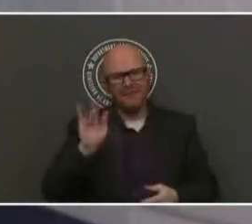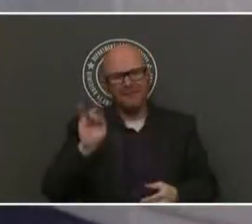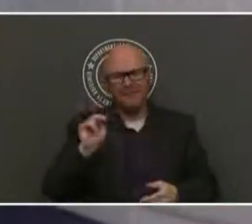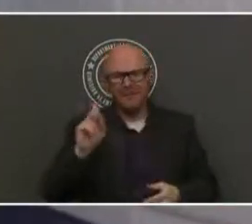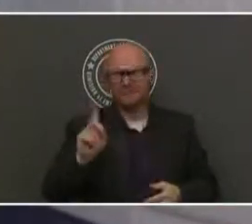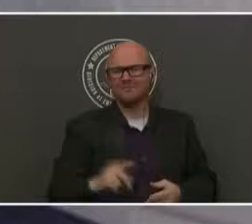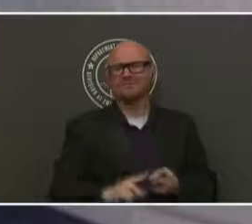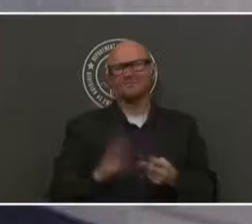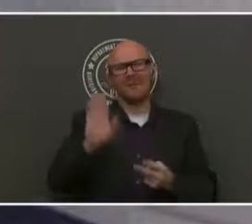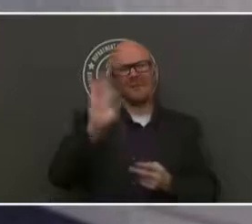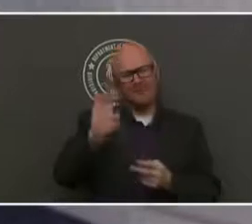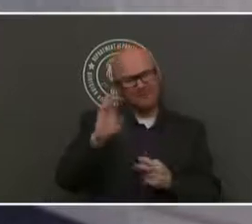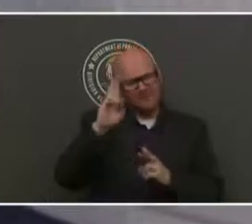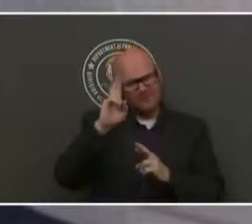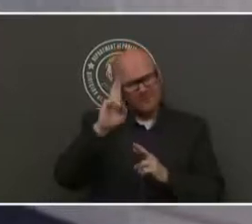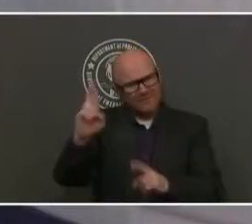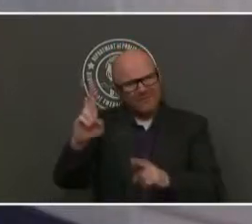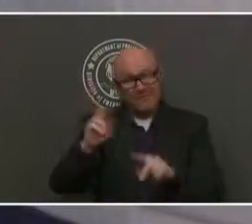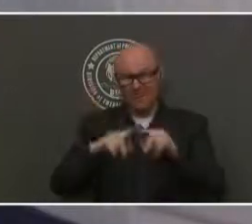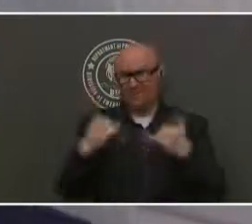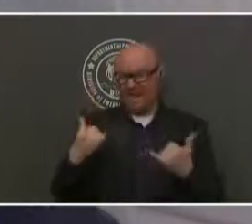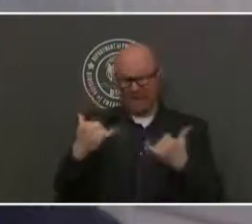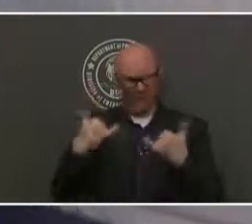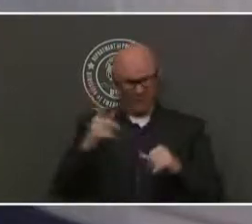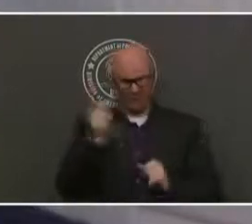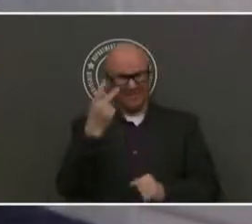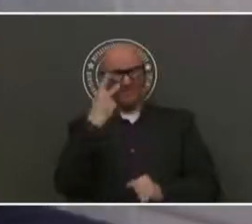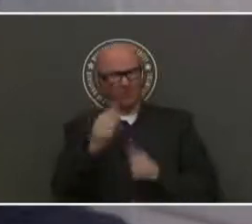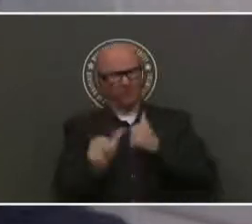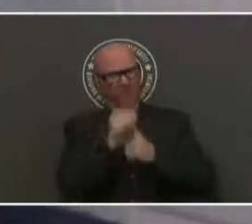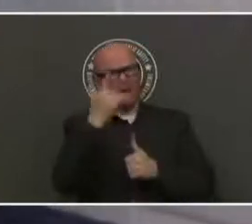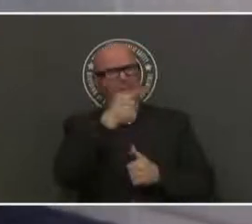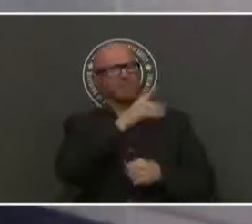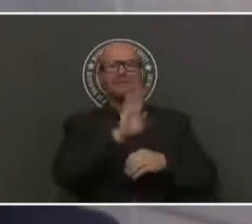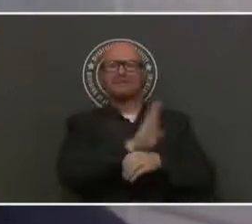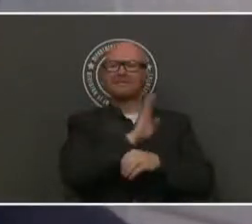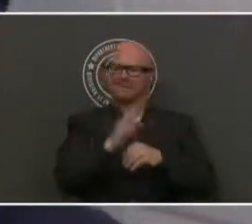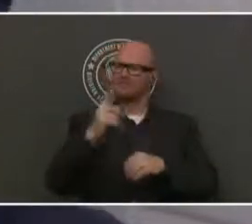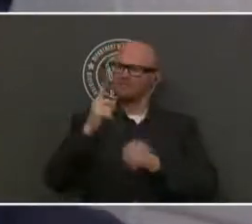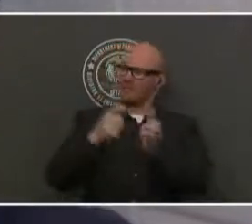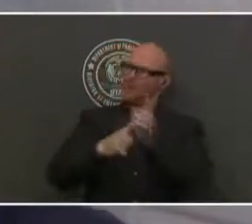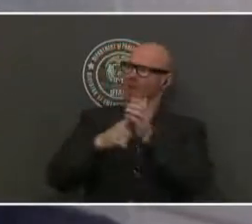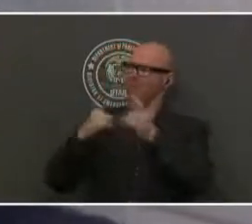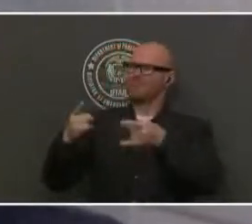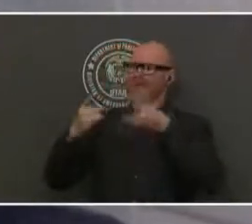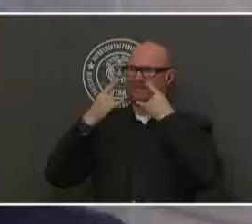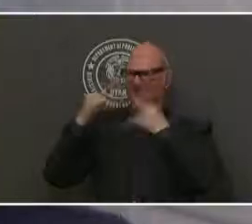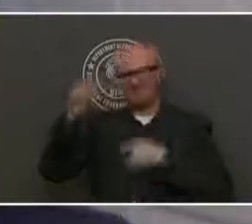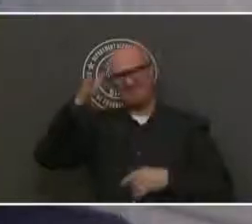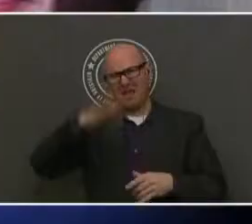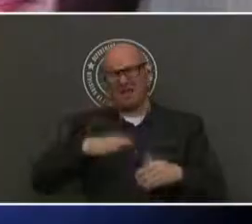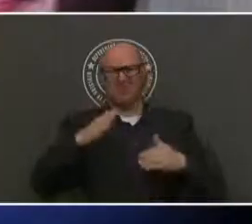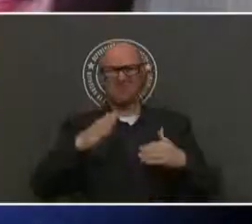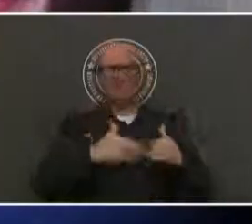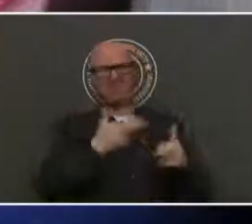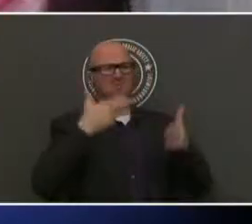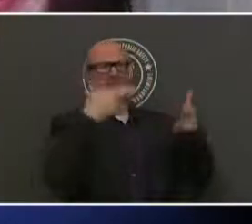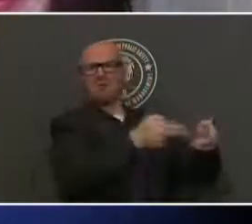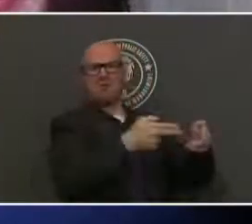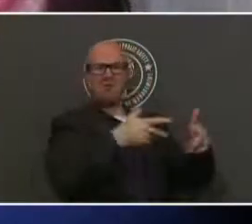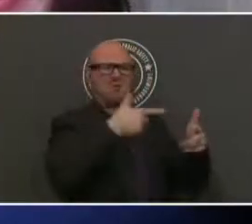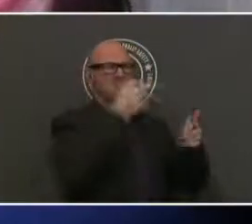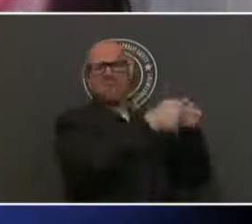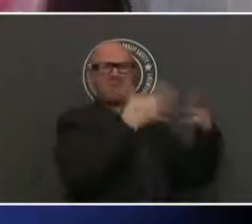a risk. So what can the state do to support these businesses now that the statewide mask mandate is over? Well,